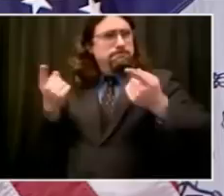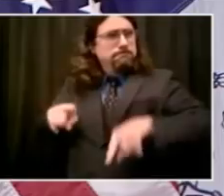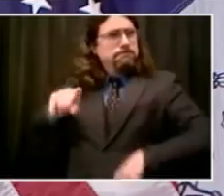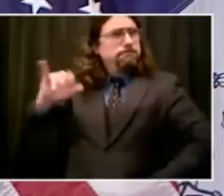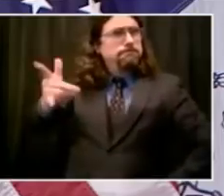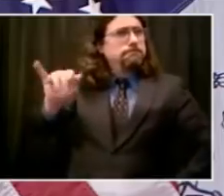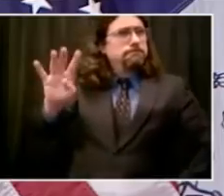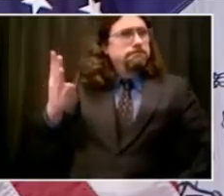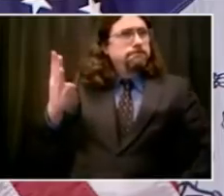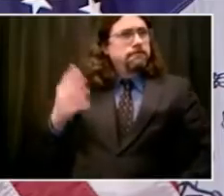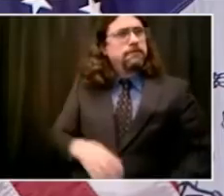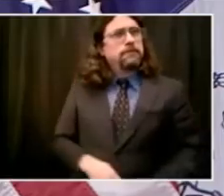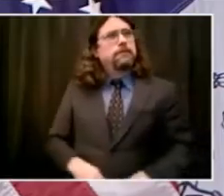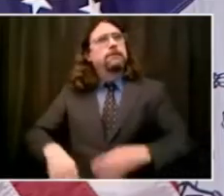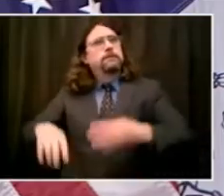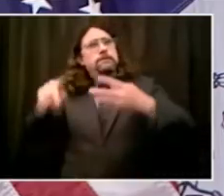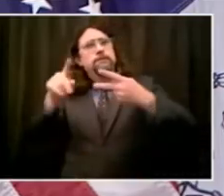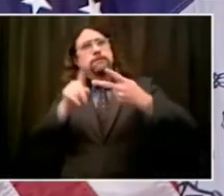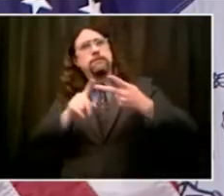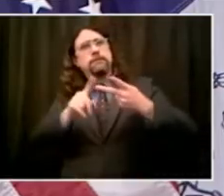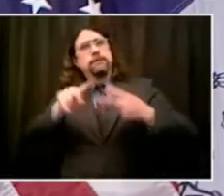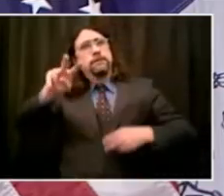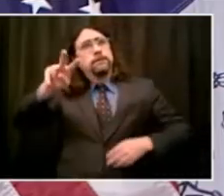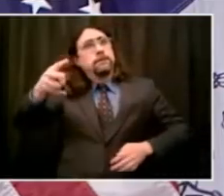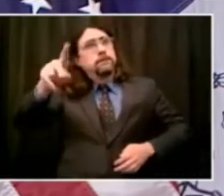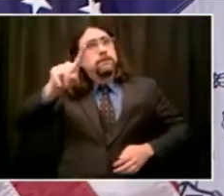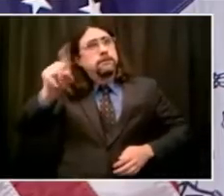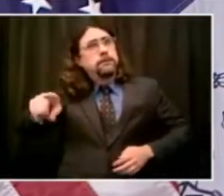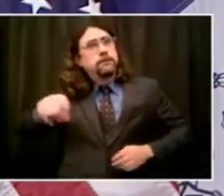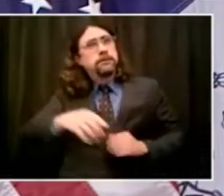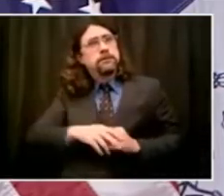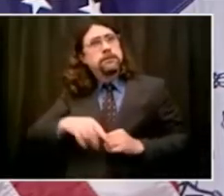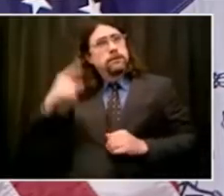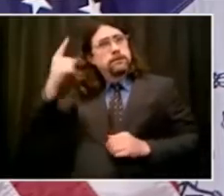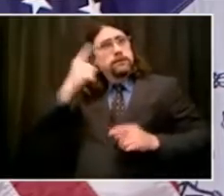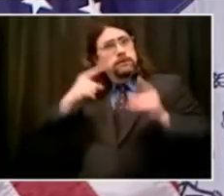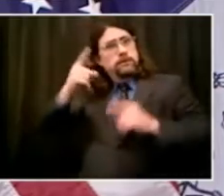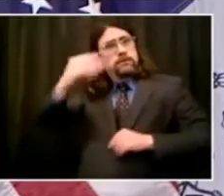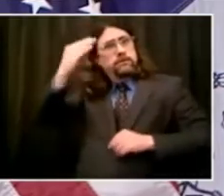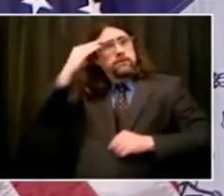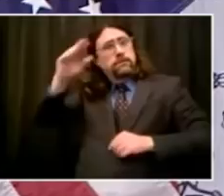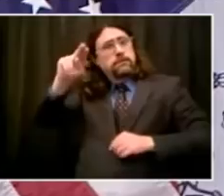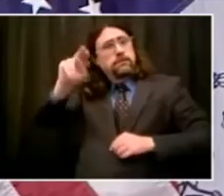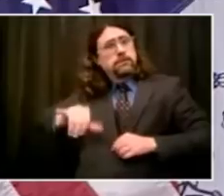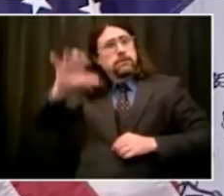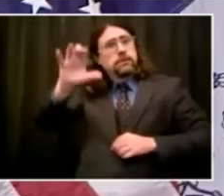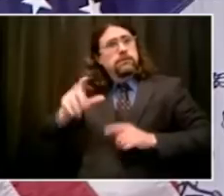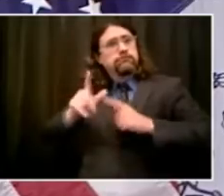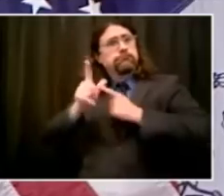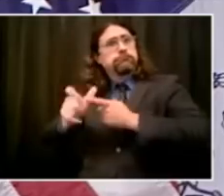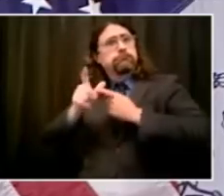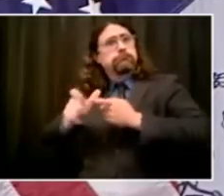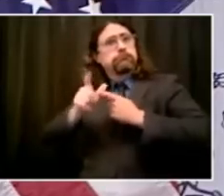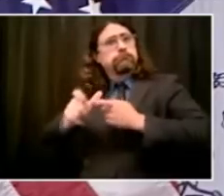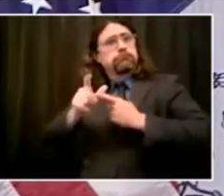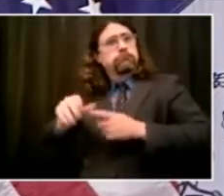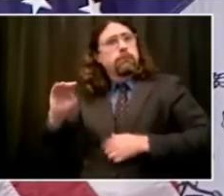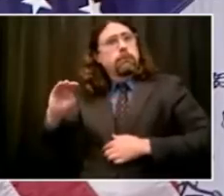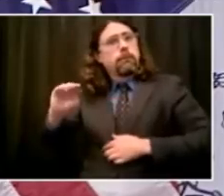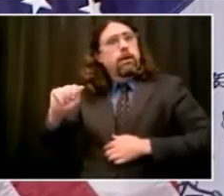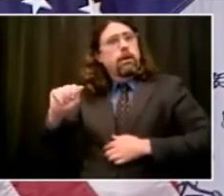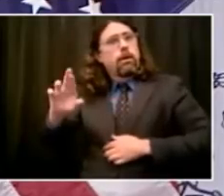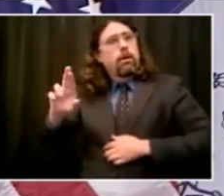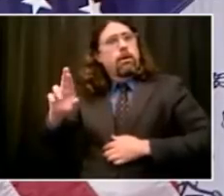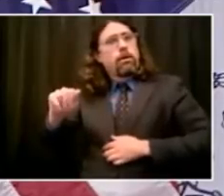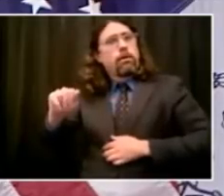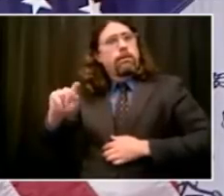Marathon? Have you thought about it? Have there been discussions about it? Anything like that? Yeah, so, okay, let me do the marathon and I'll go back to